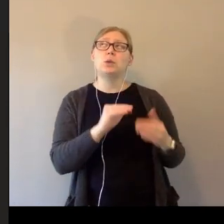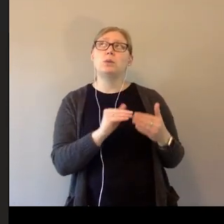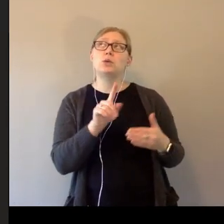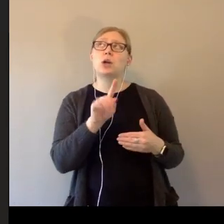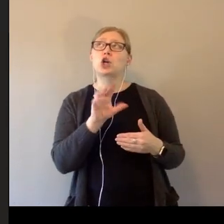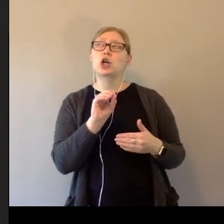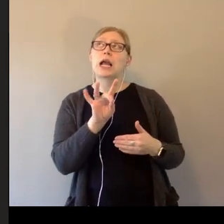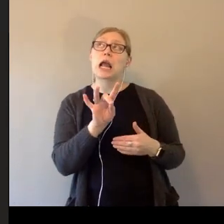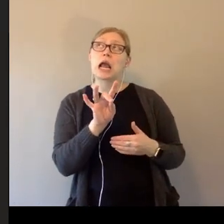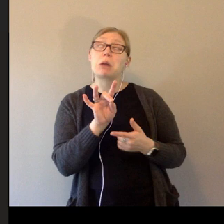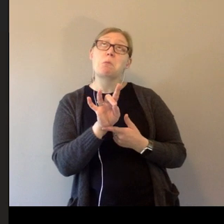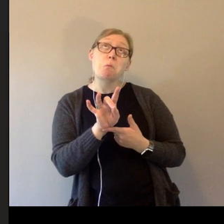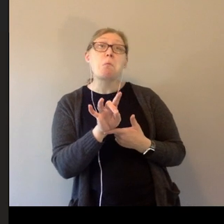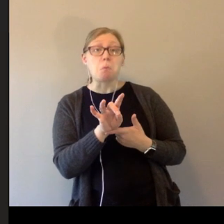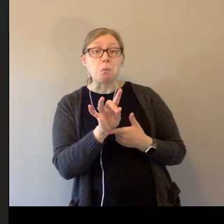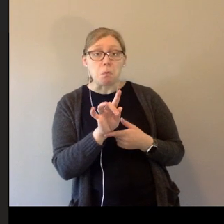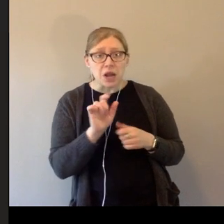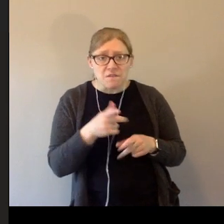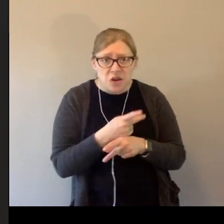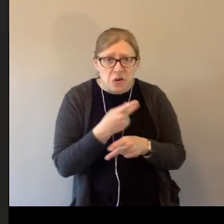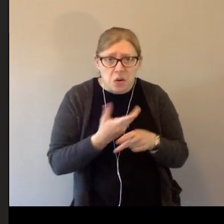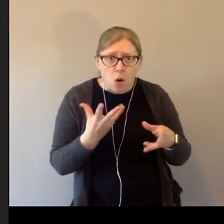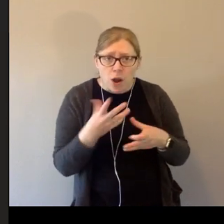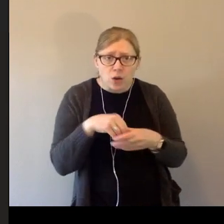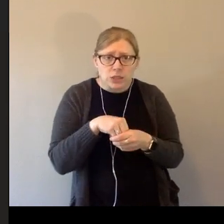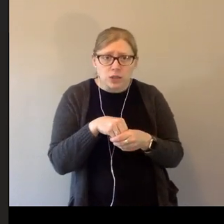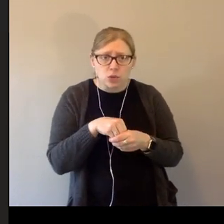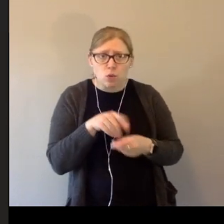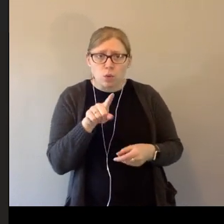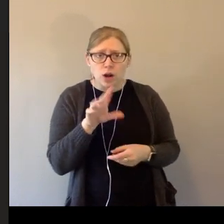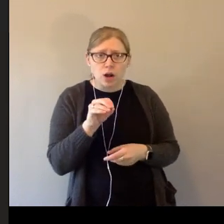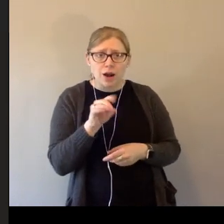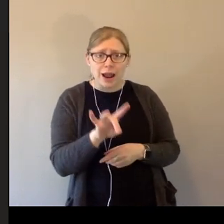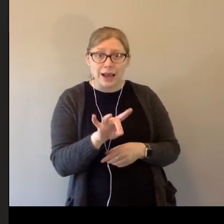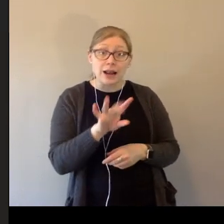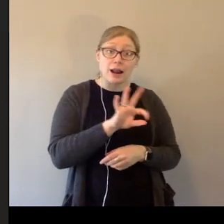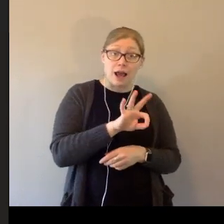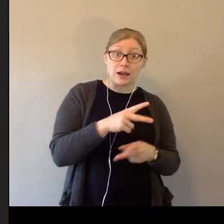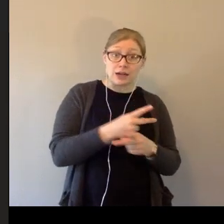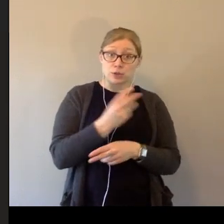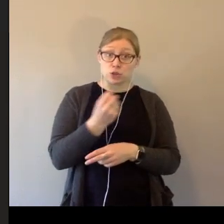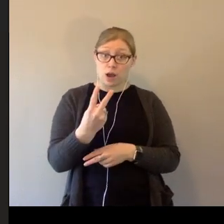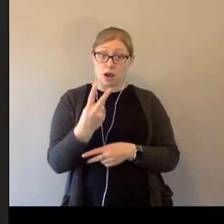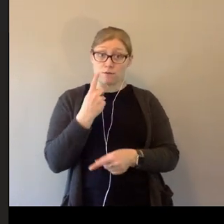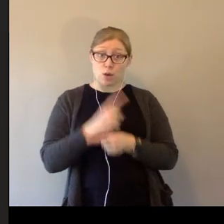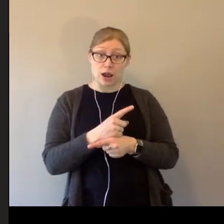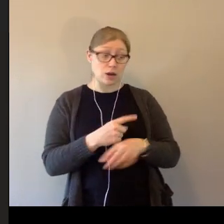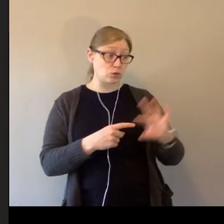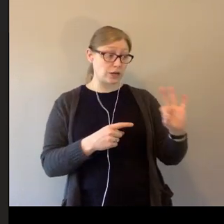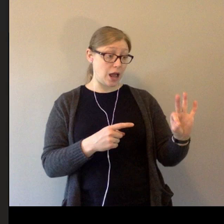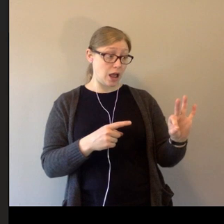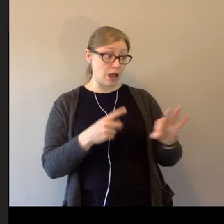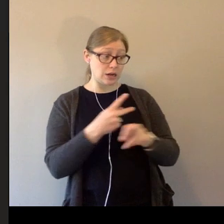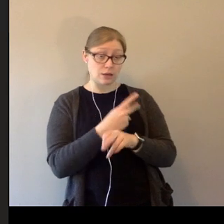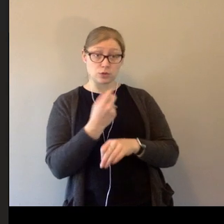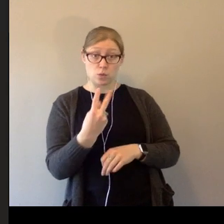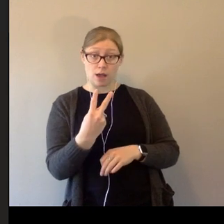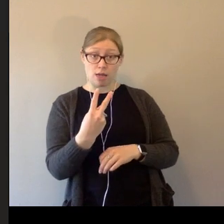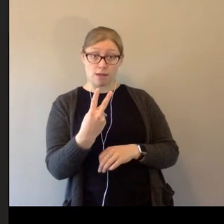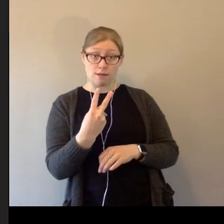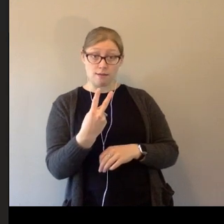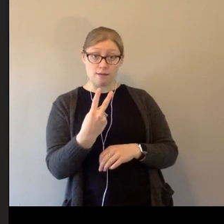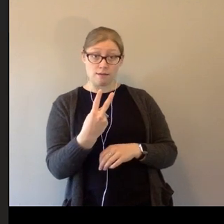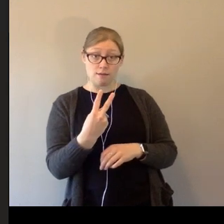some things that go into 108. That's 9 times 12, right? So I can do 9 times 12, and this is going to be a 3